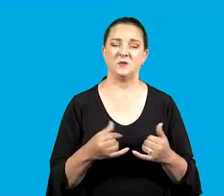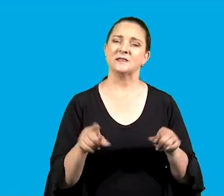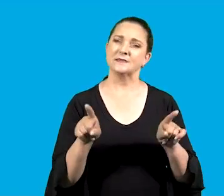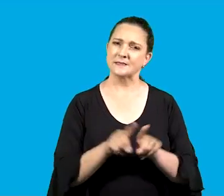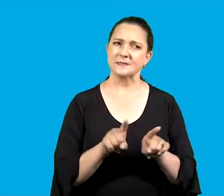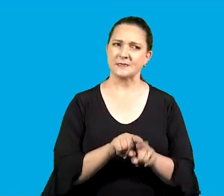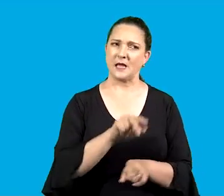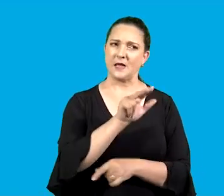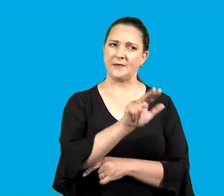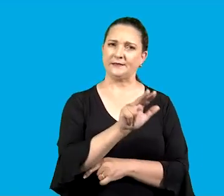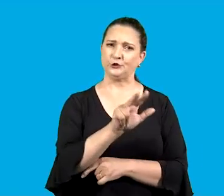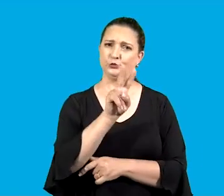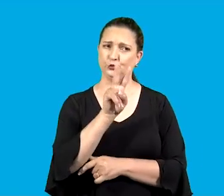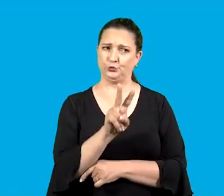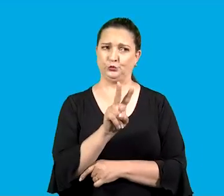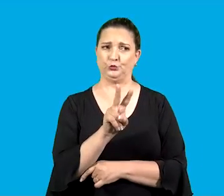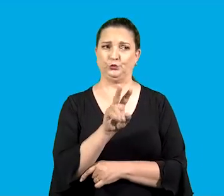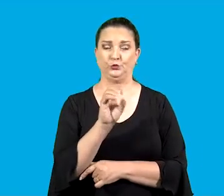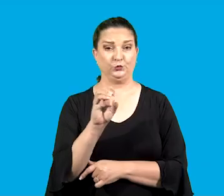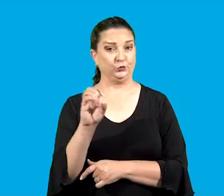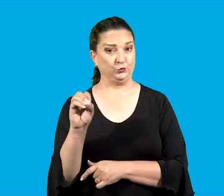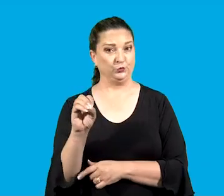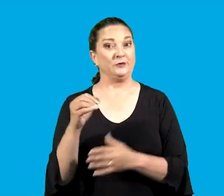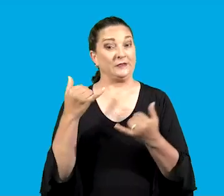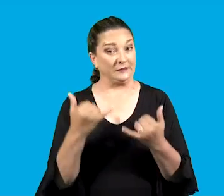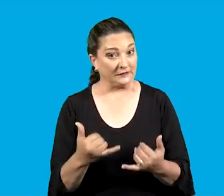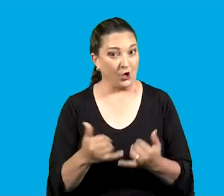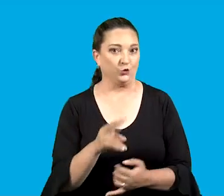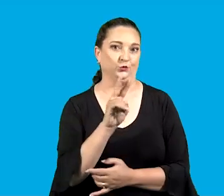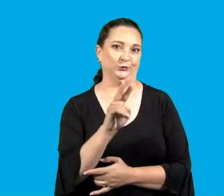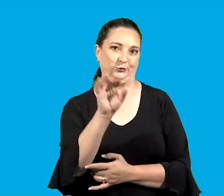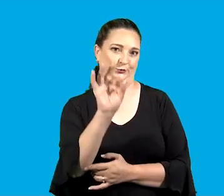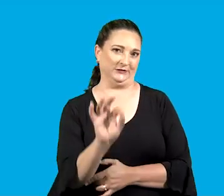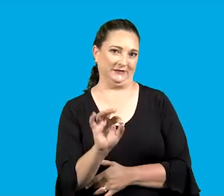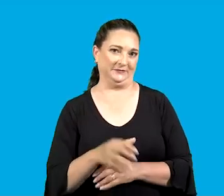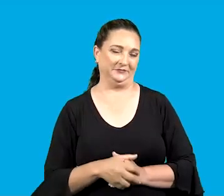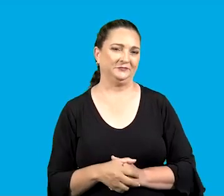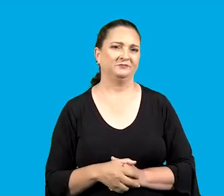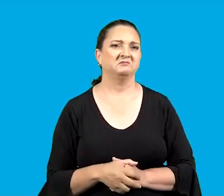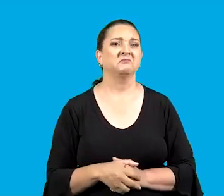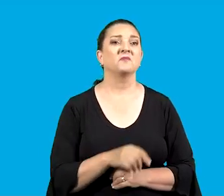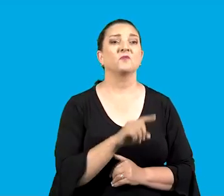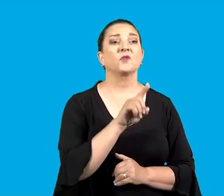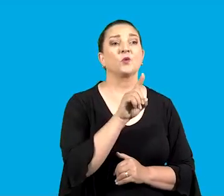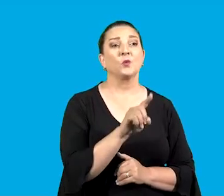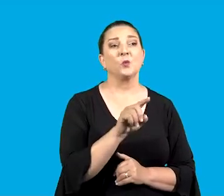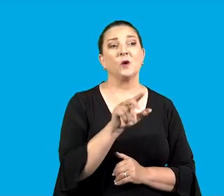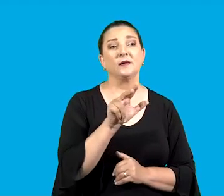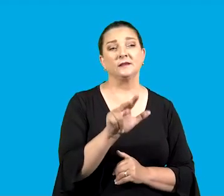say, on the same 882, I'm going to collect now 22%. 22%, and that will be